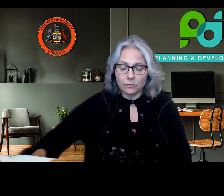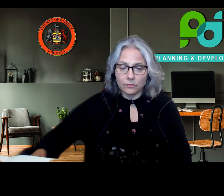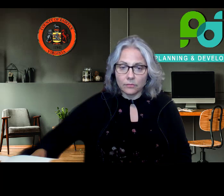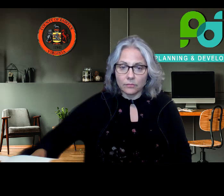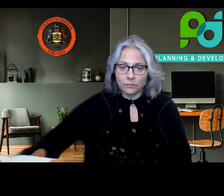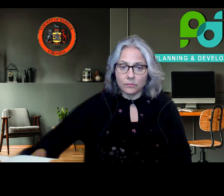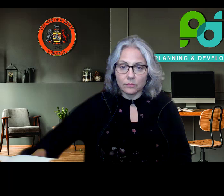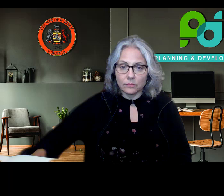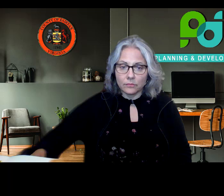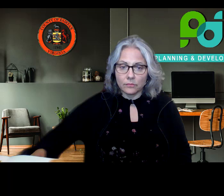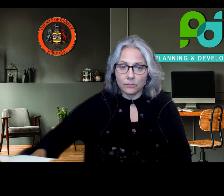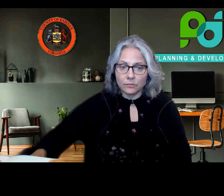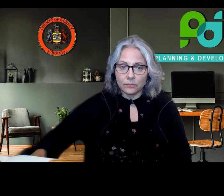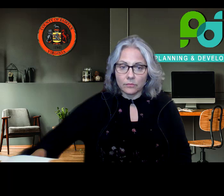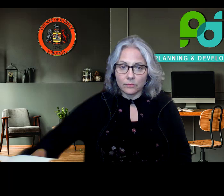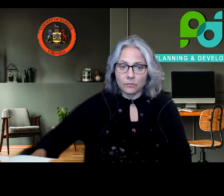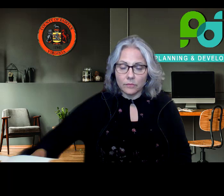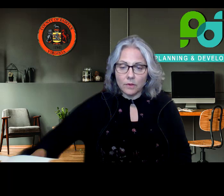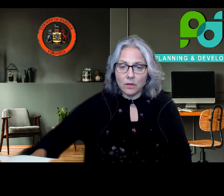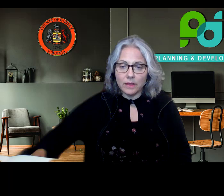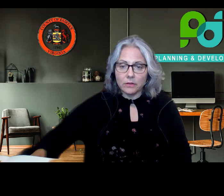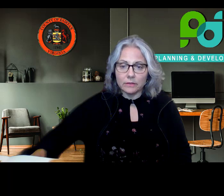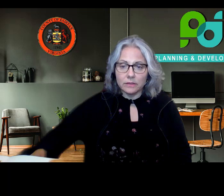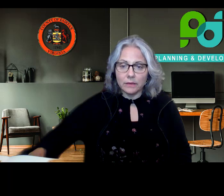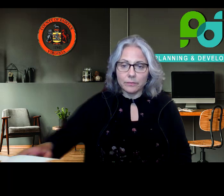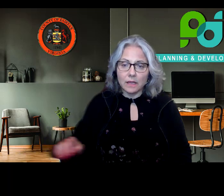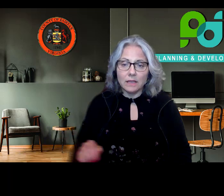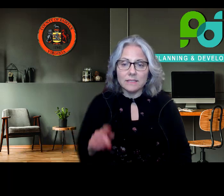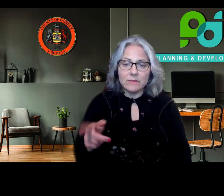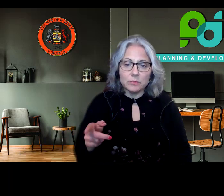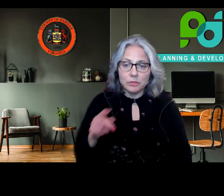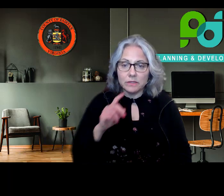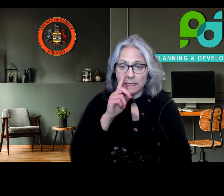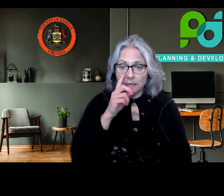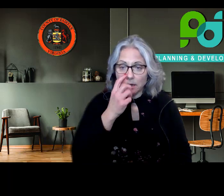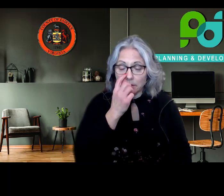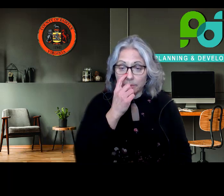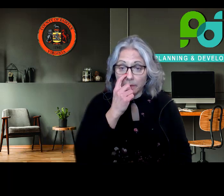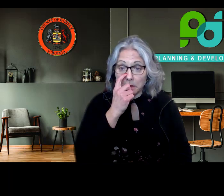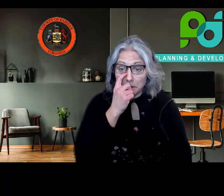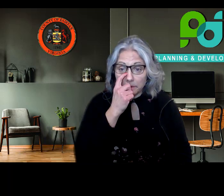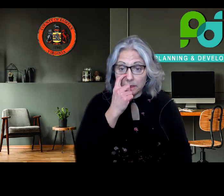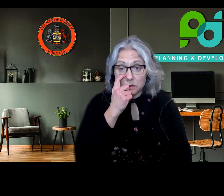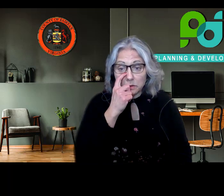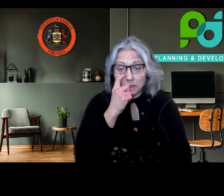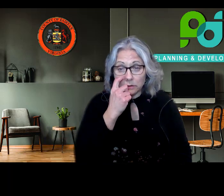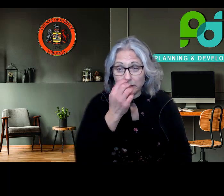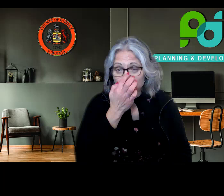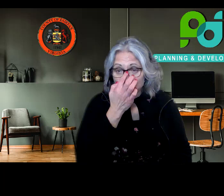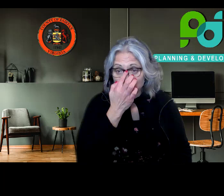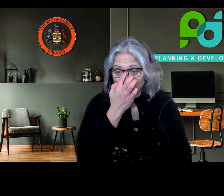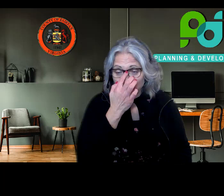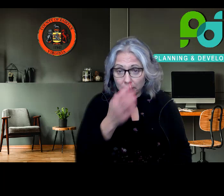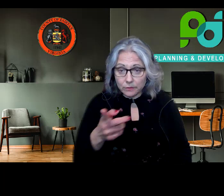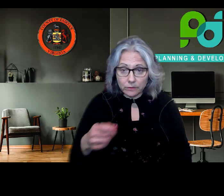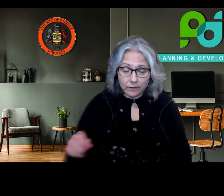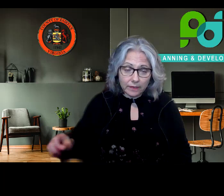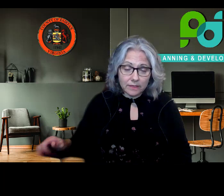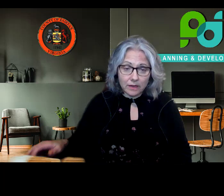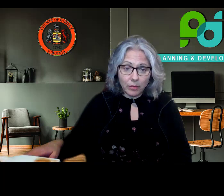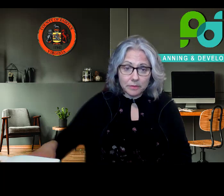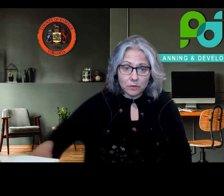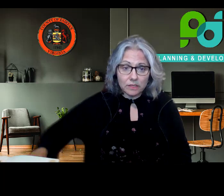But I think we've wandered a bit. So thank you. Okay, great. Yep. And David put the student yield ratio formulas